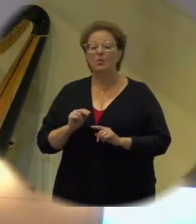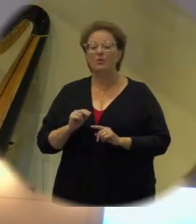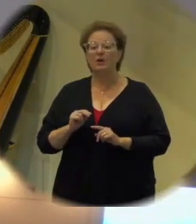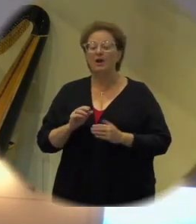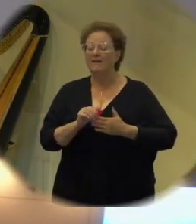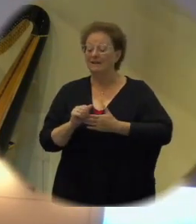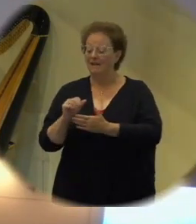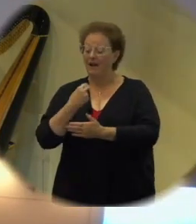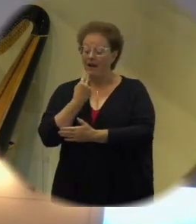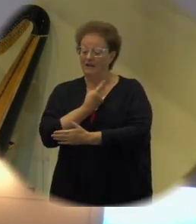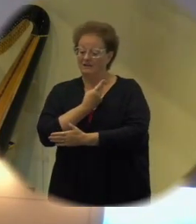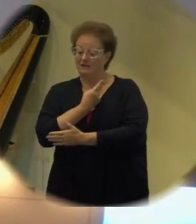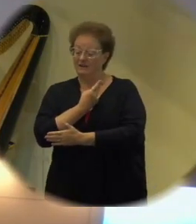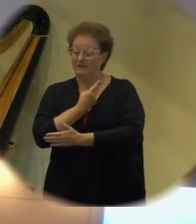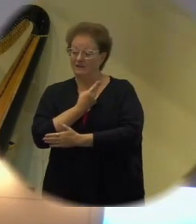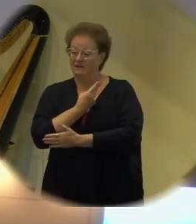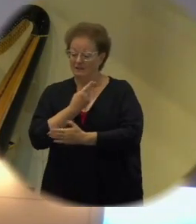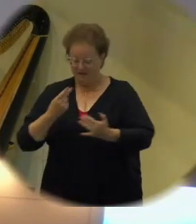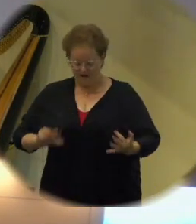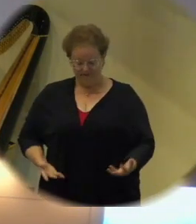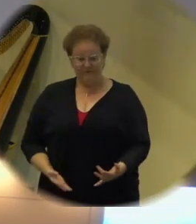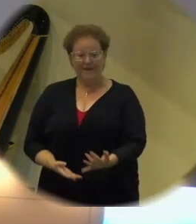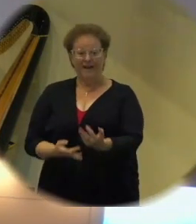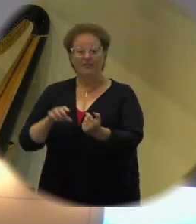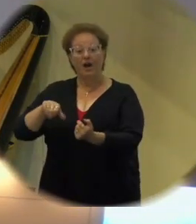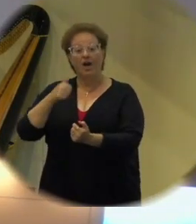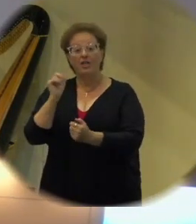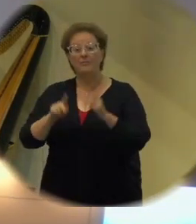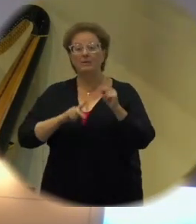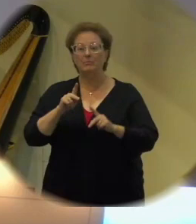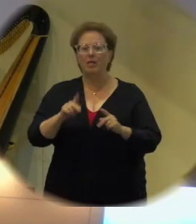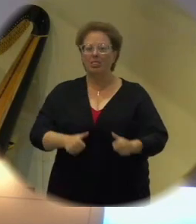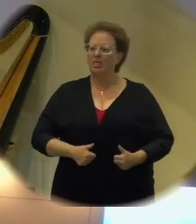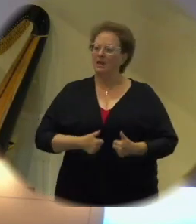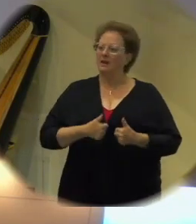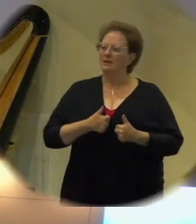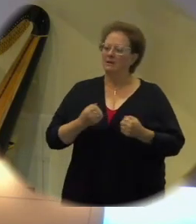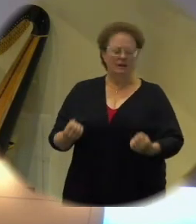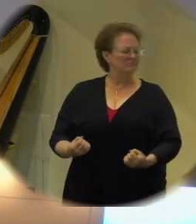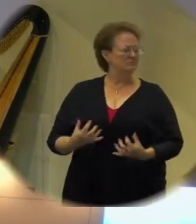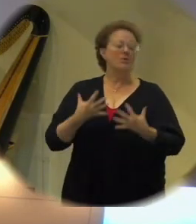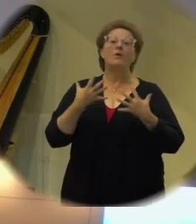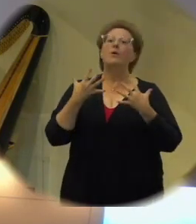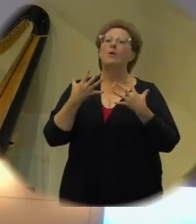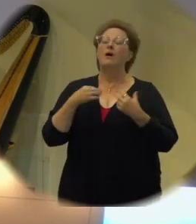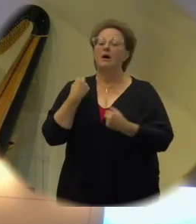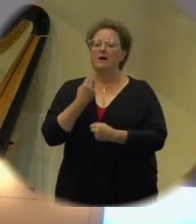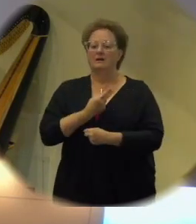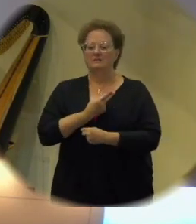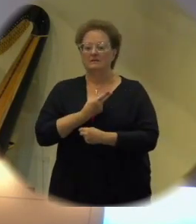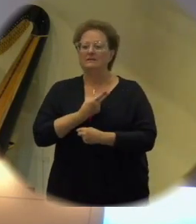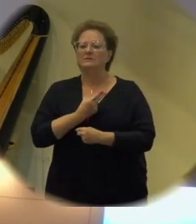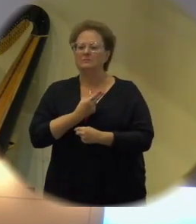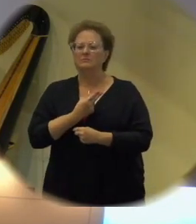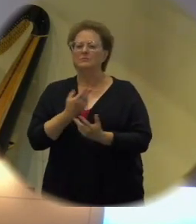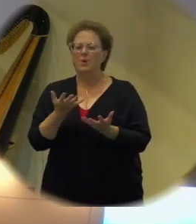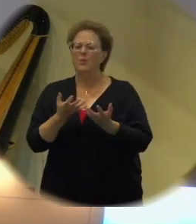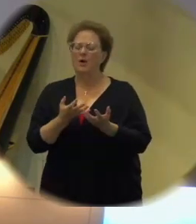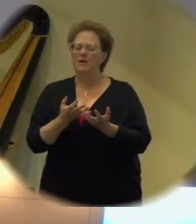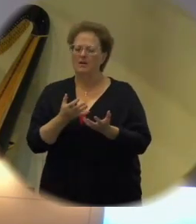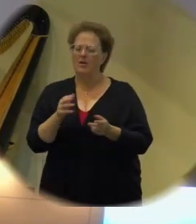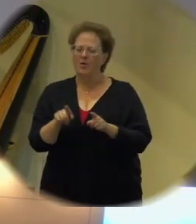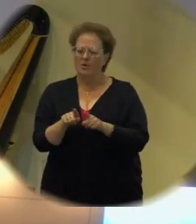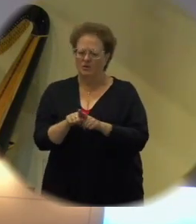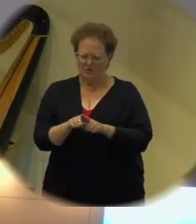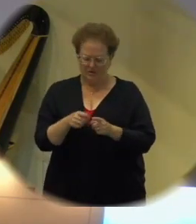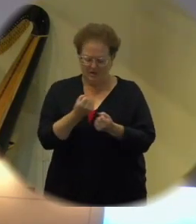lead us into the fires of other people's lives, but don't let it overwhelm us so that we can deliver them